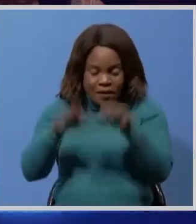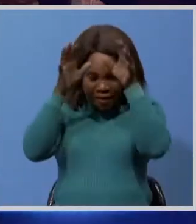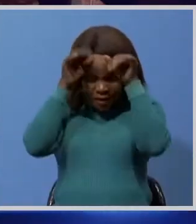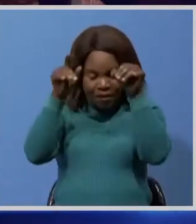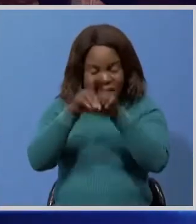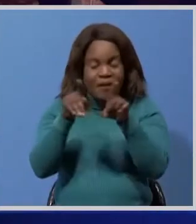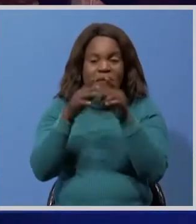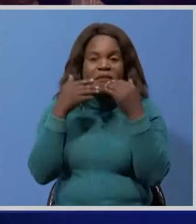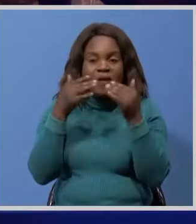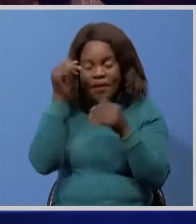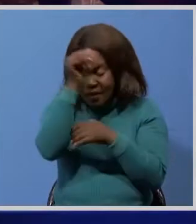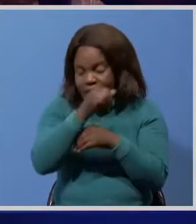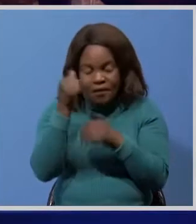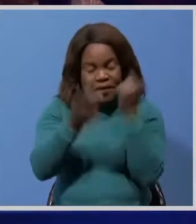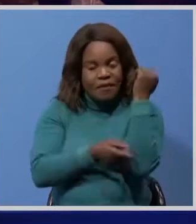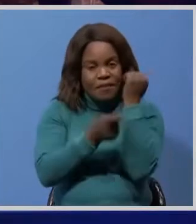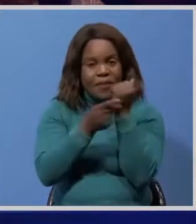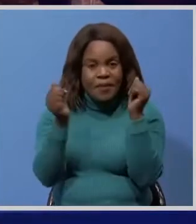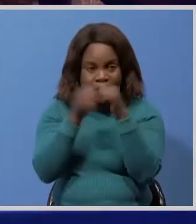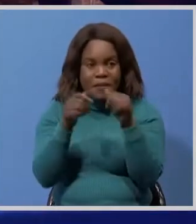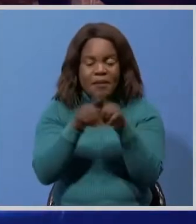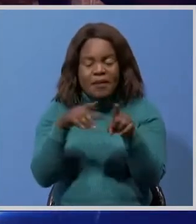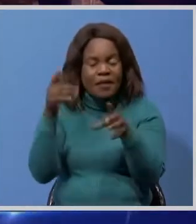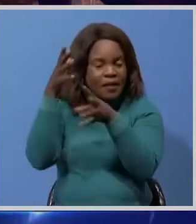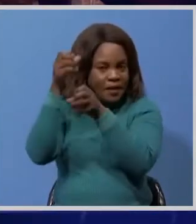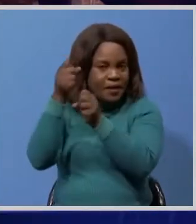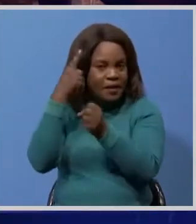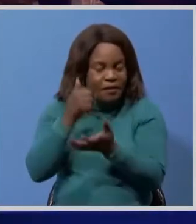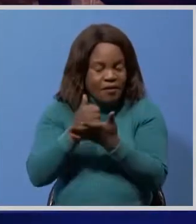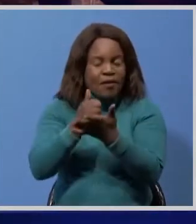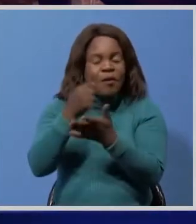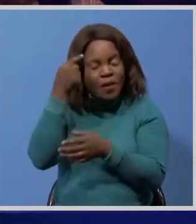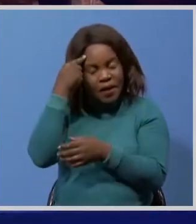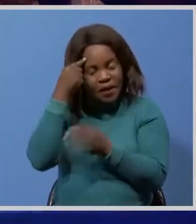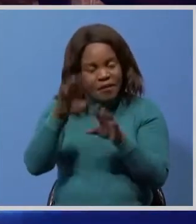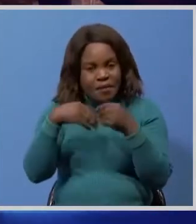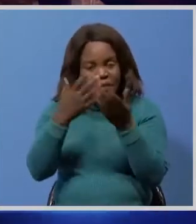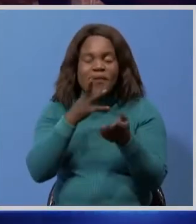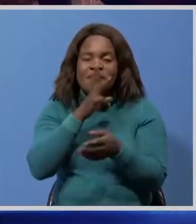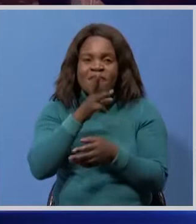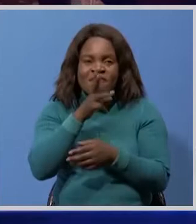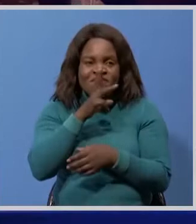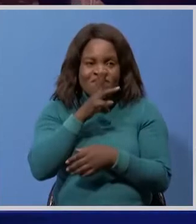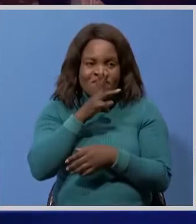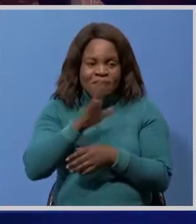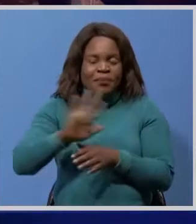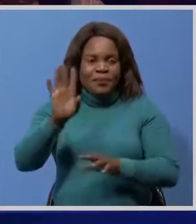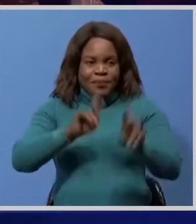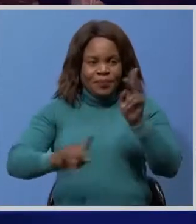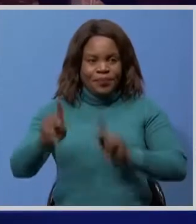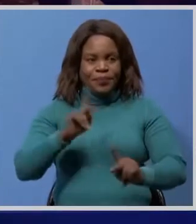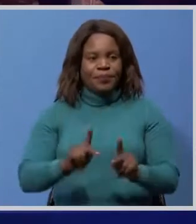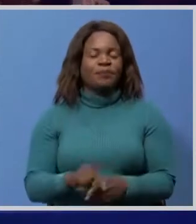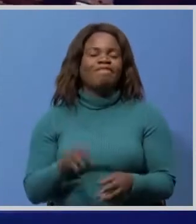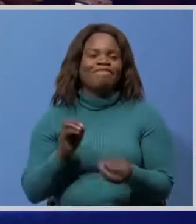also thanked the African Development Bank and other stakeholders for helping government to provide water to the people. Let's